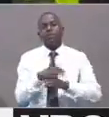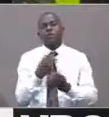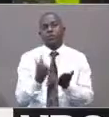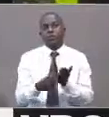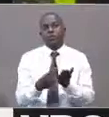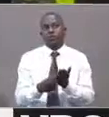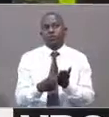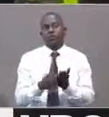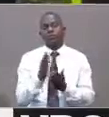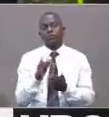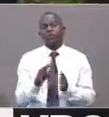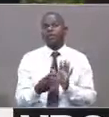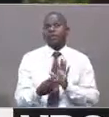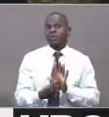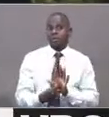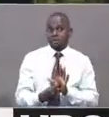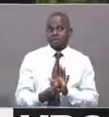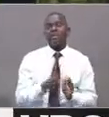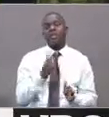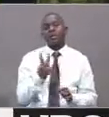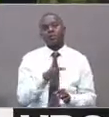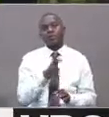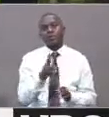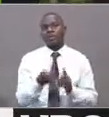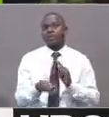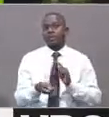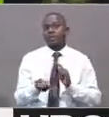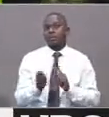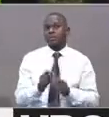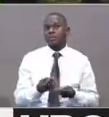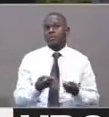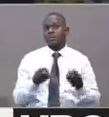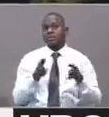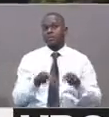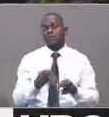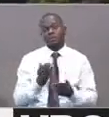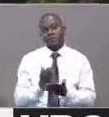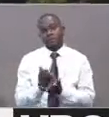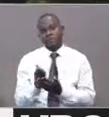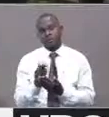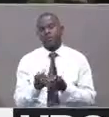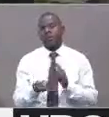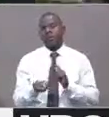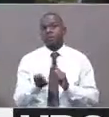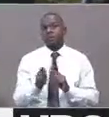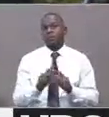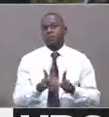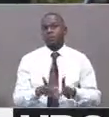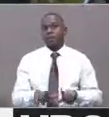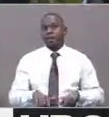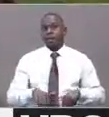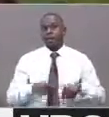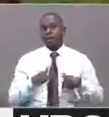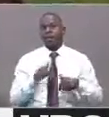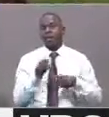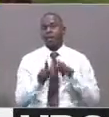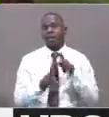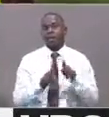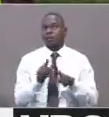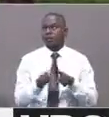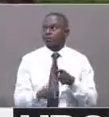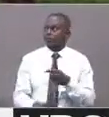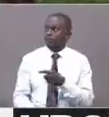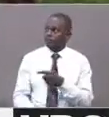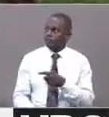will bring lots of examples like this of where this kind of change is happening and really making a change in livelihoods for people. And then we're